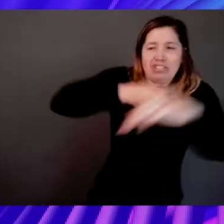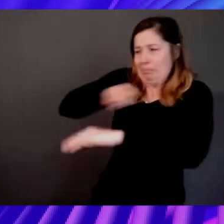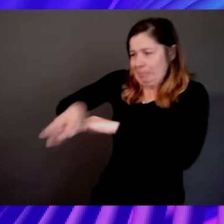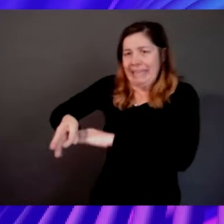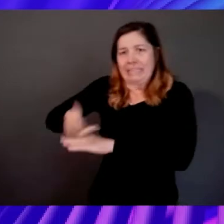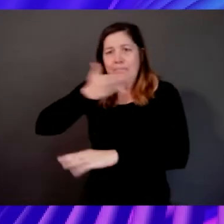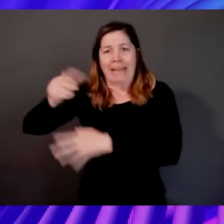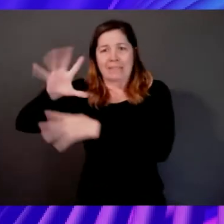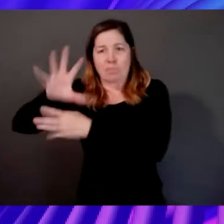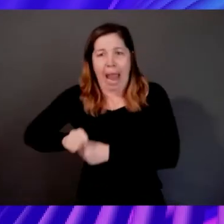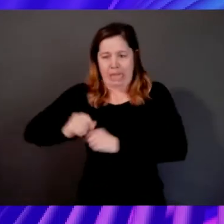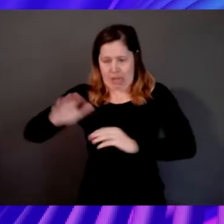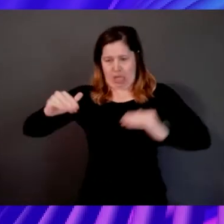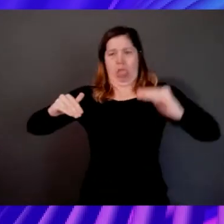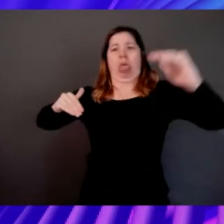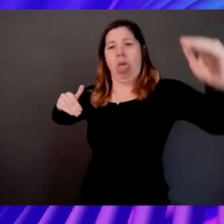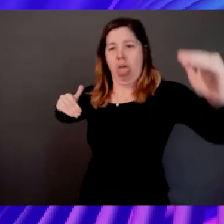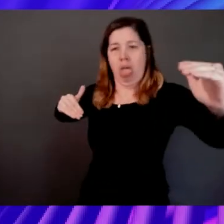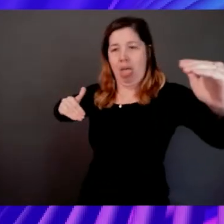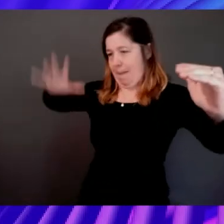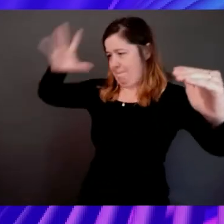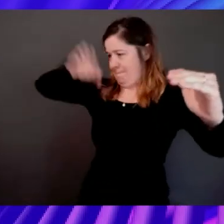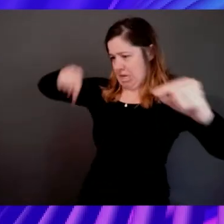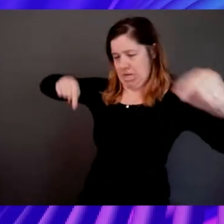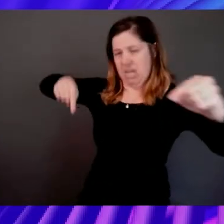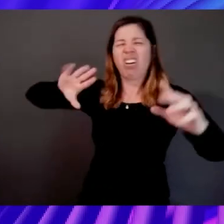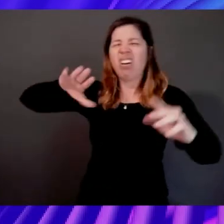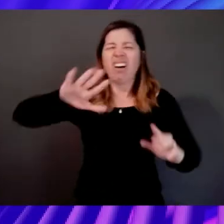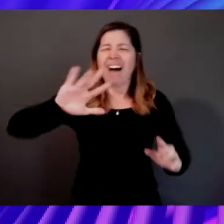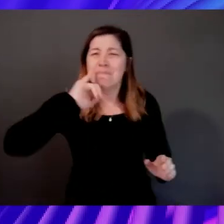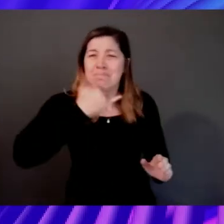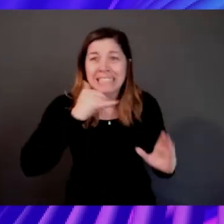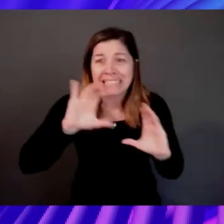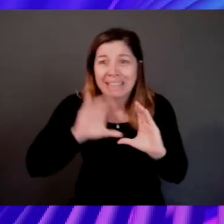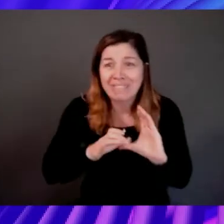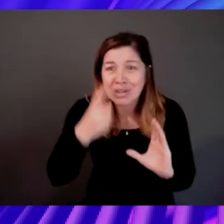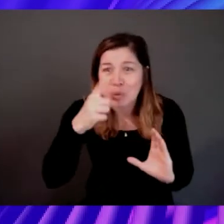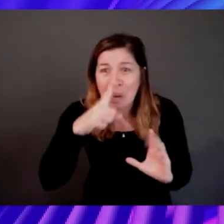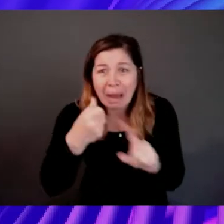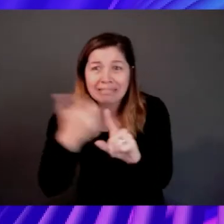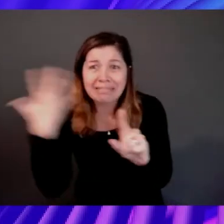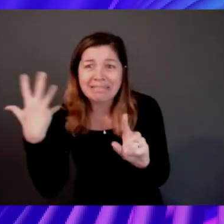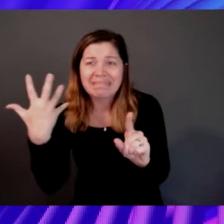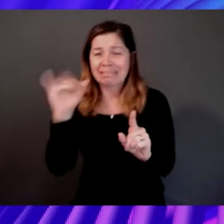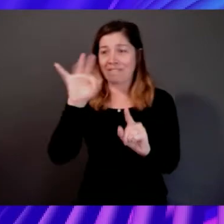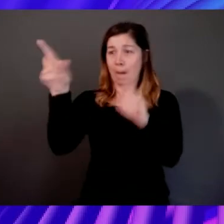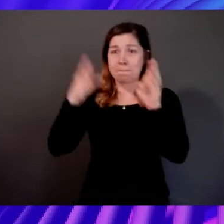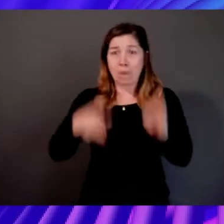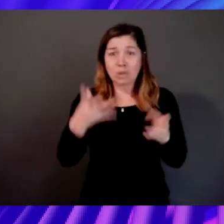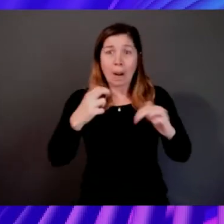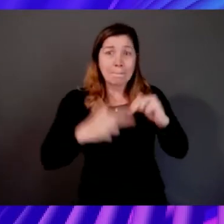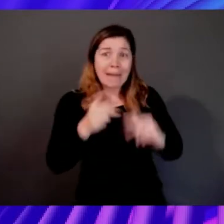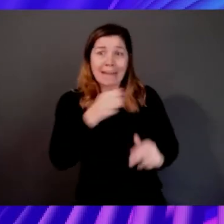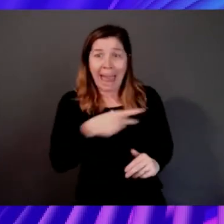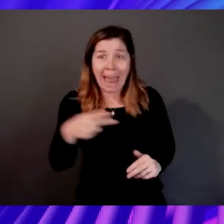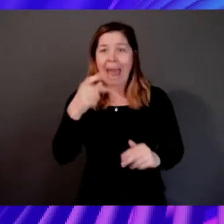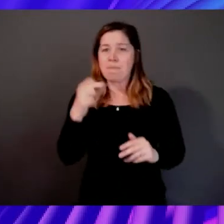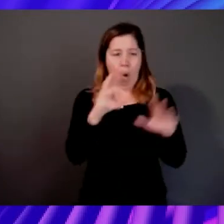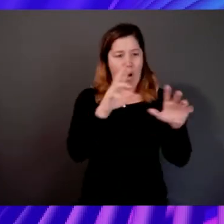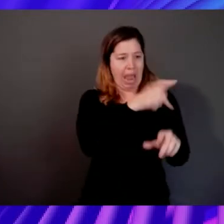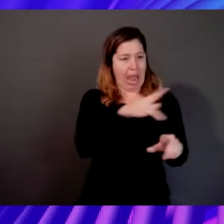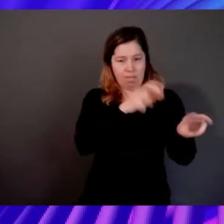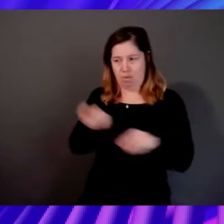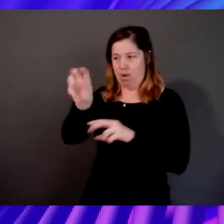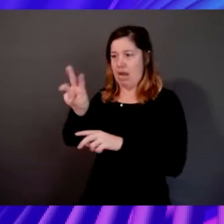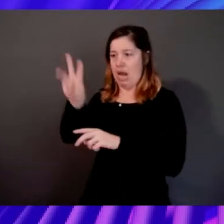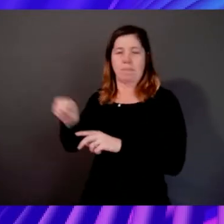curious, misconfiguration. What is misconfigured? What does that mean to somebody out there thinking about building an app or moving an app into AWS? No, it's a good question. I mean,